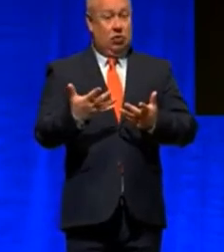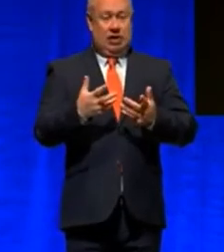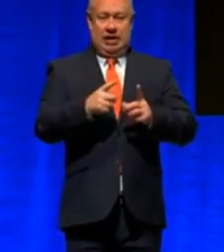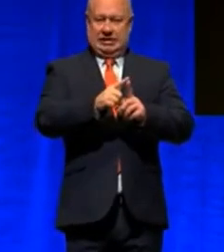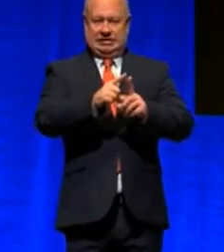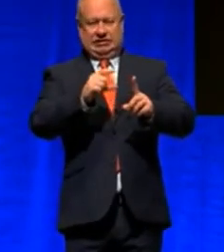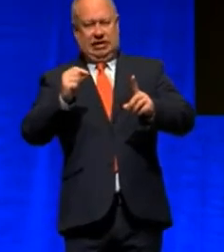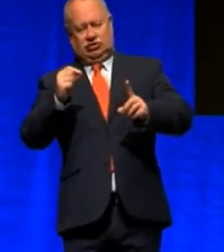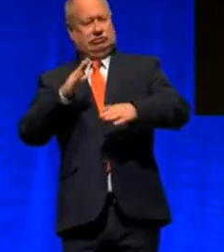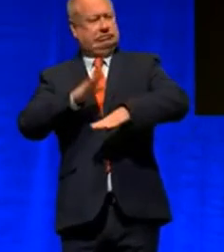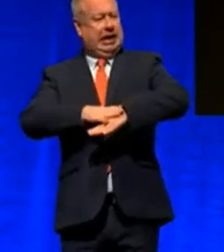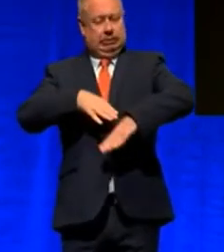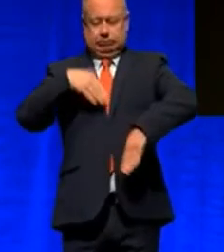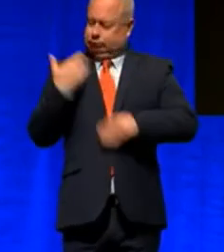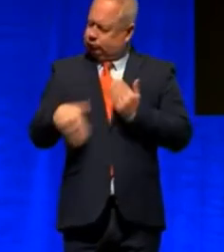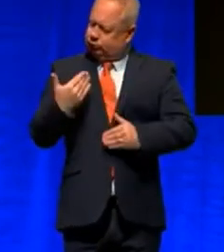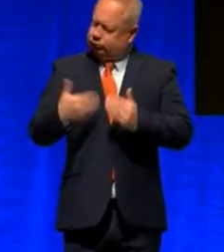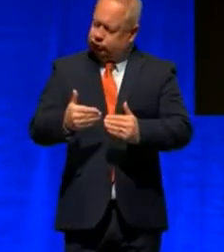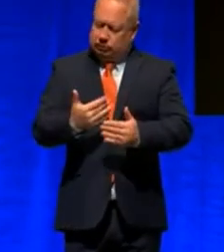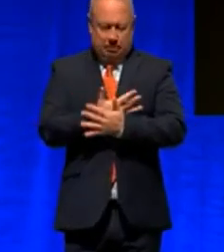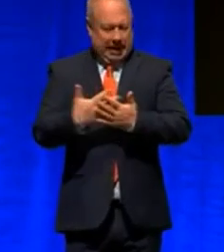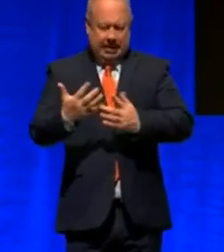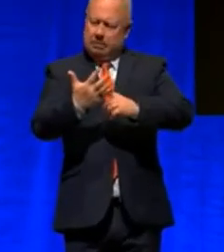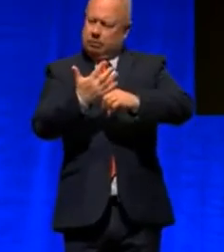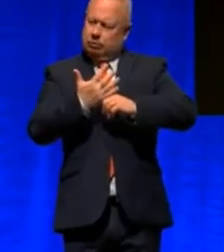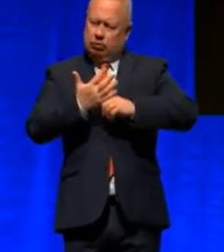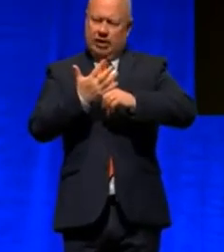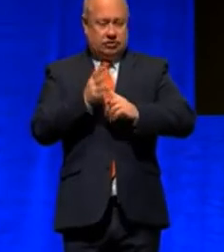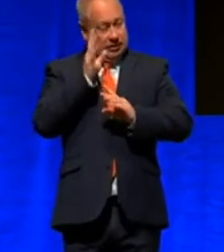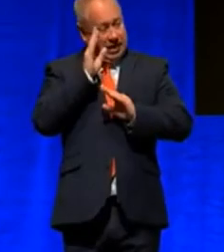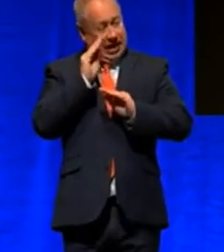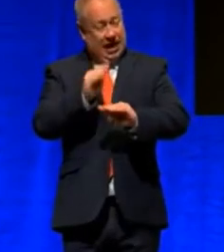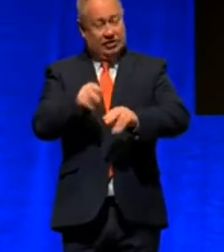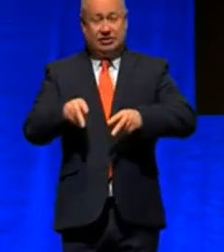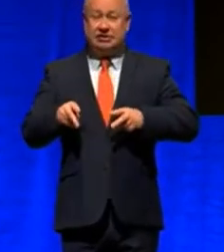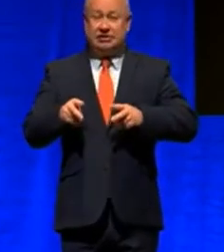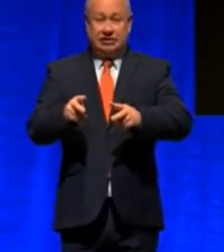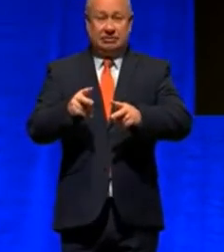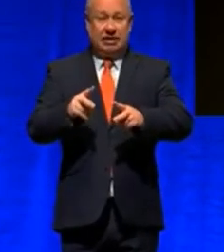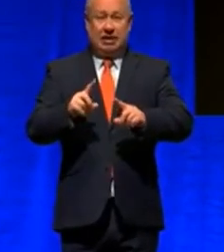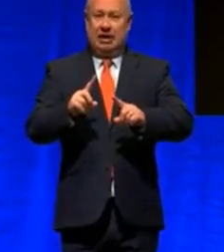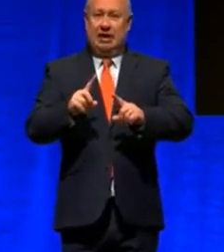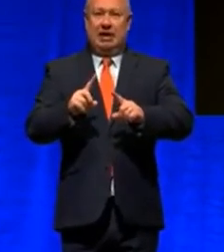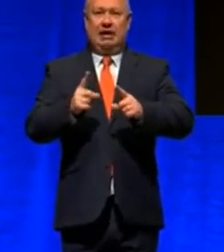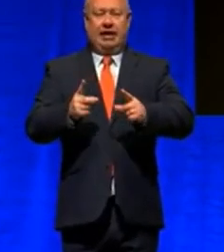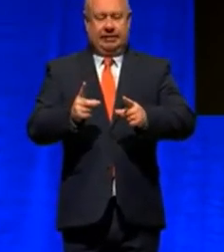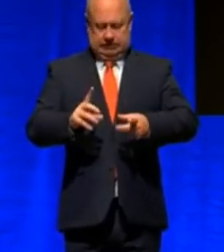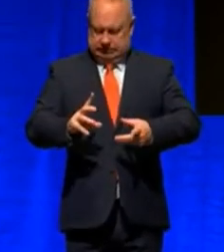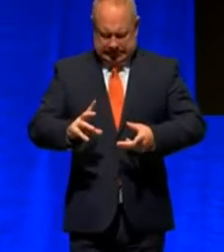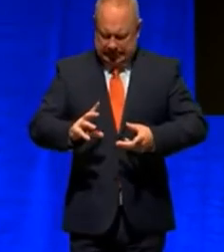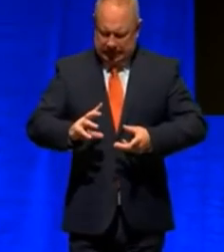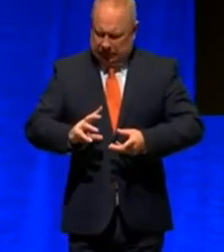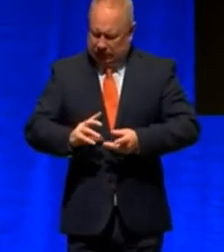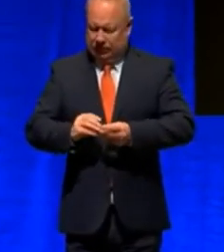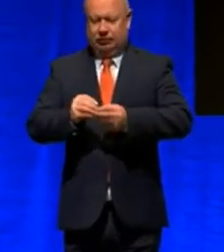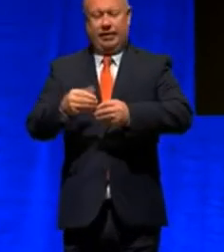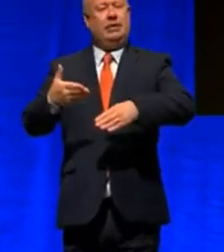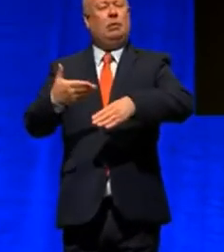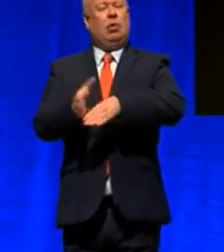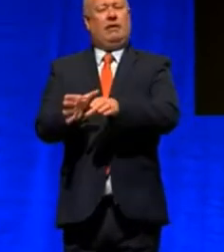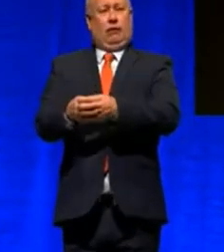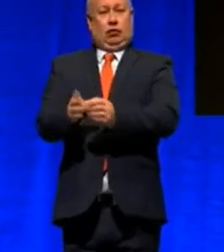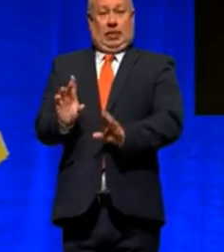digital age with all the pressures that come with it. Our education system cannot simply exist to build a workforce, but healthy,